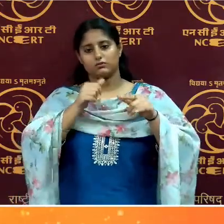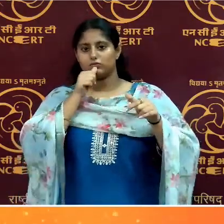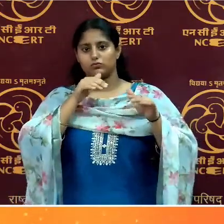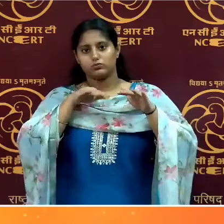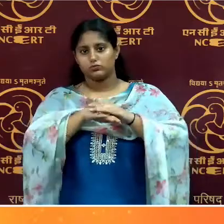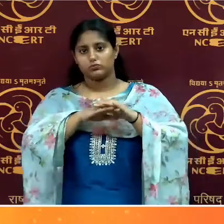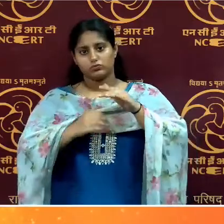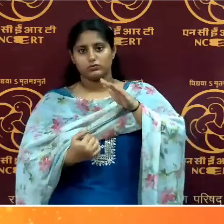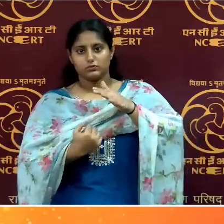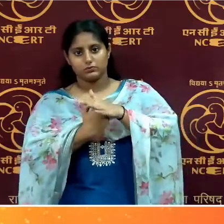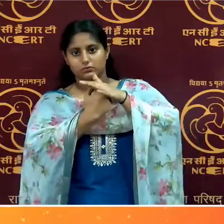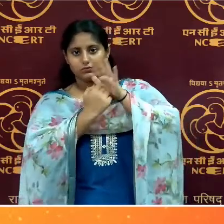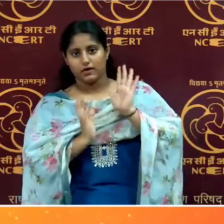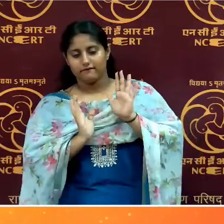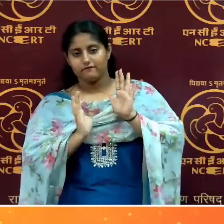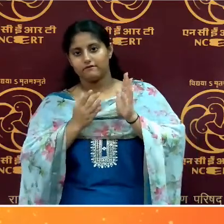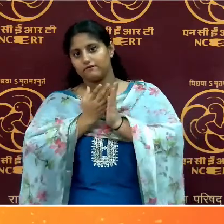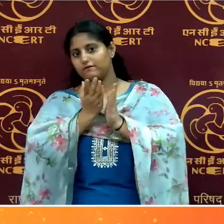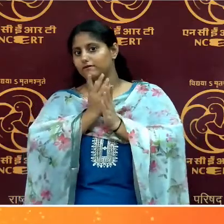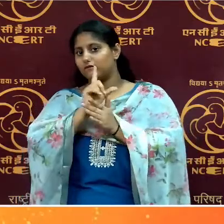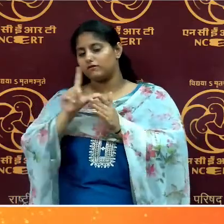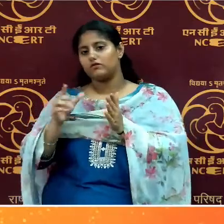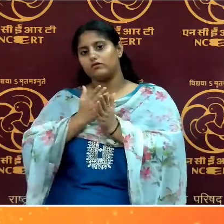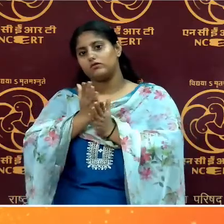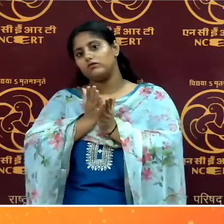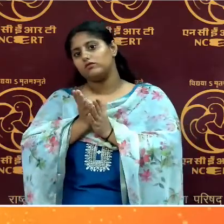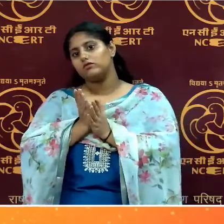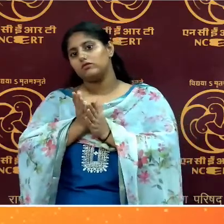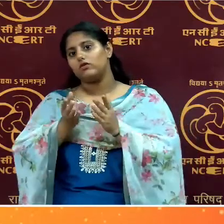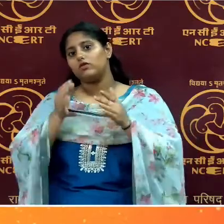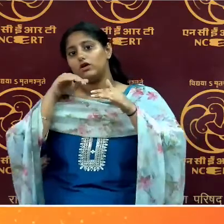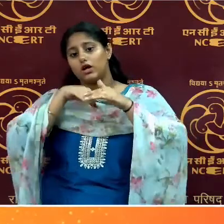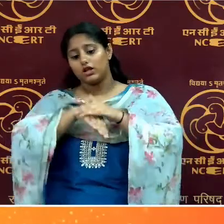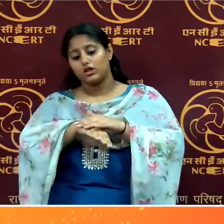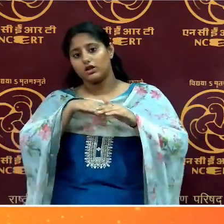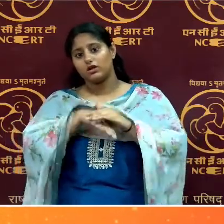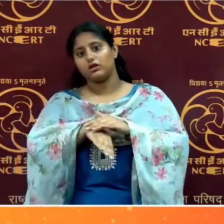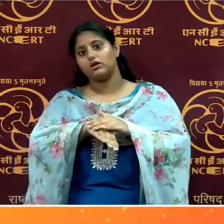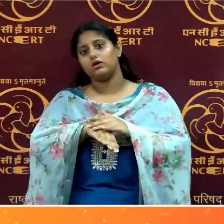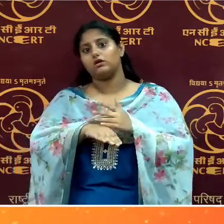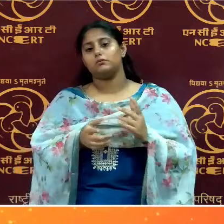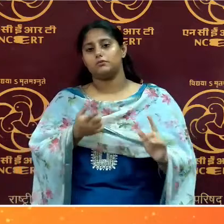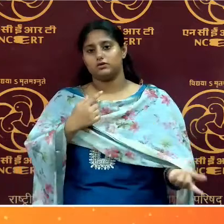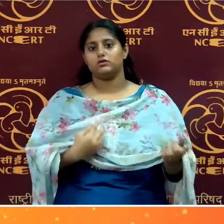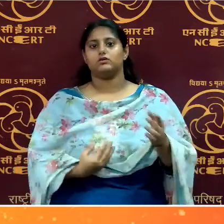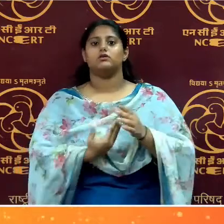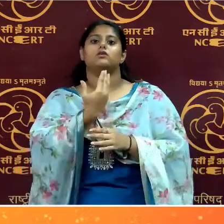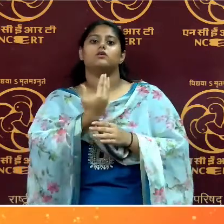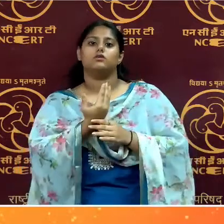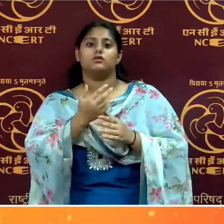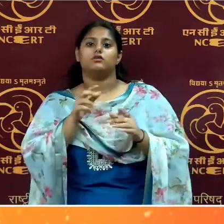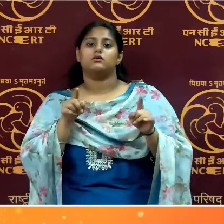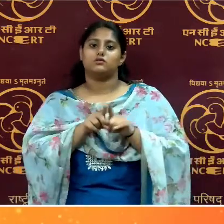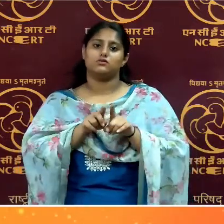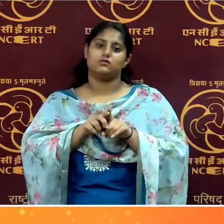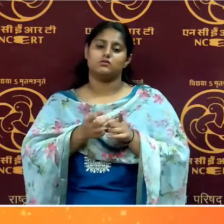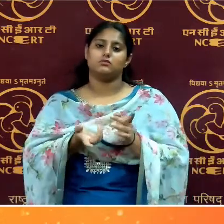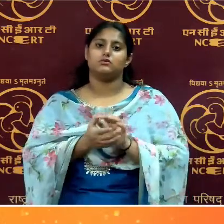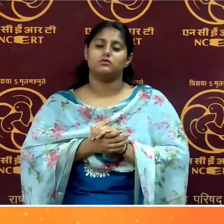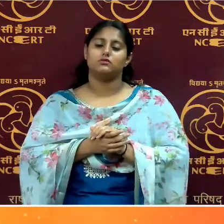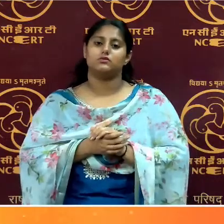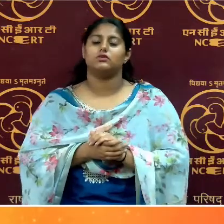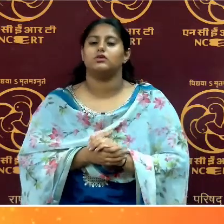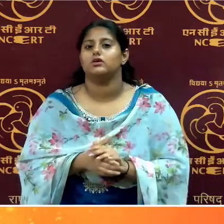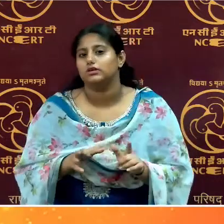in all the directions, and more is the depth, more is the pressure that is exerted by a liquid. I